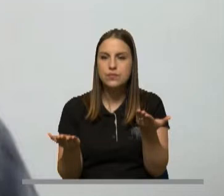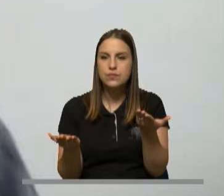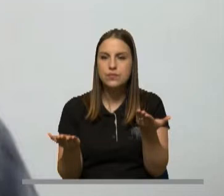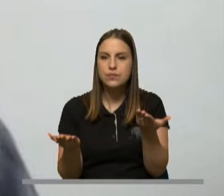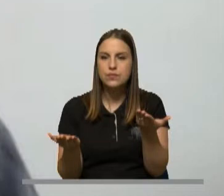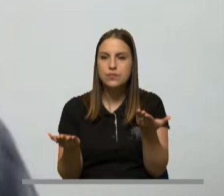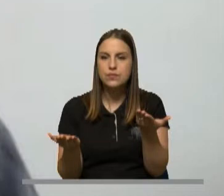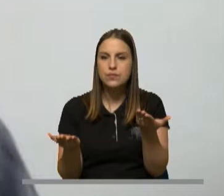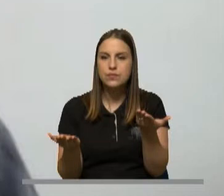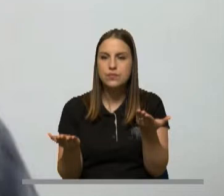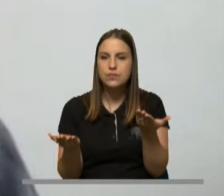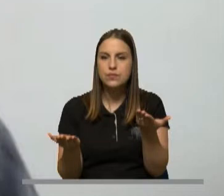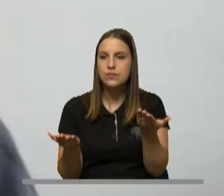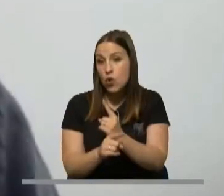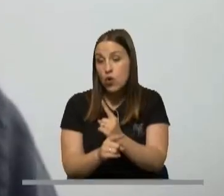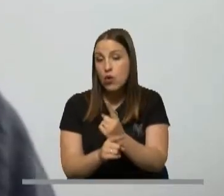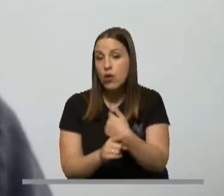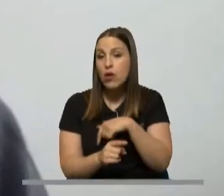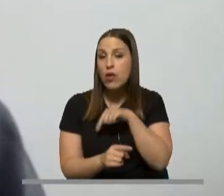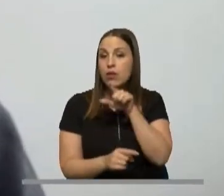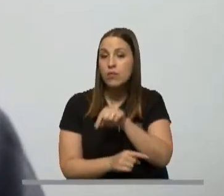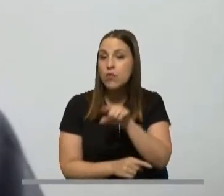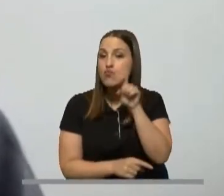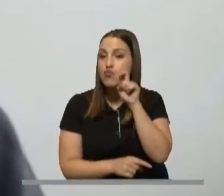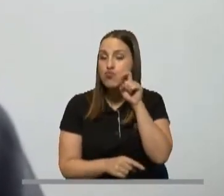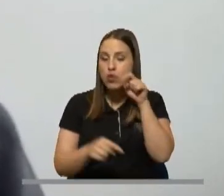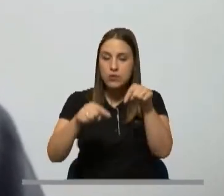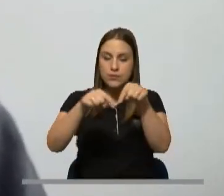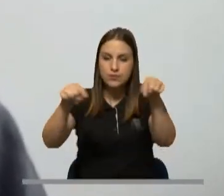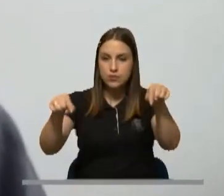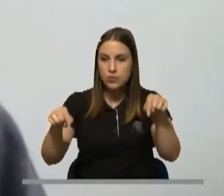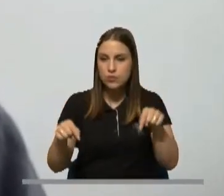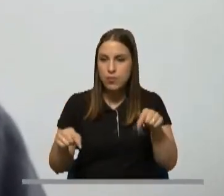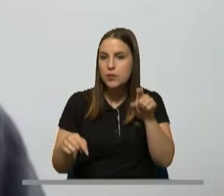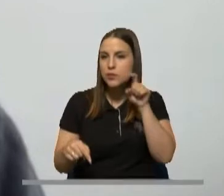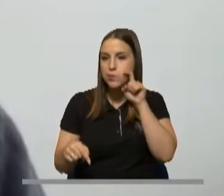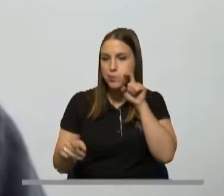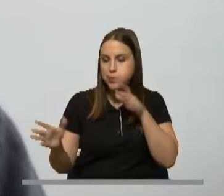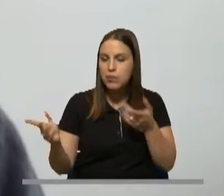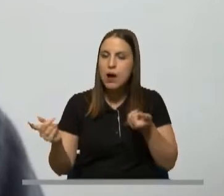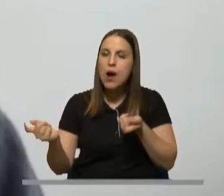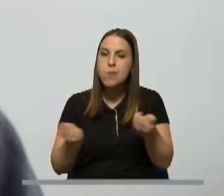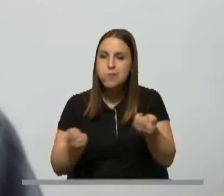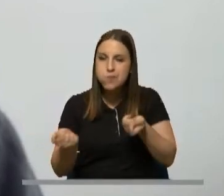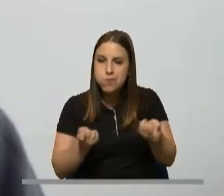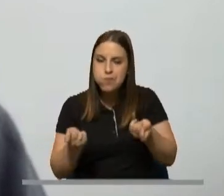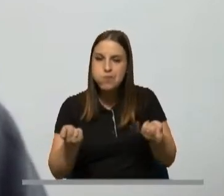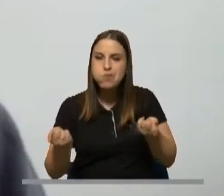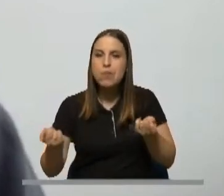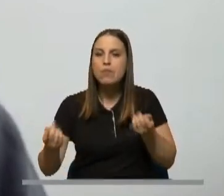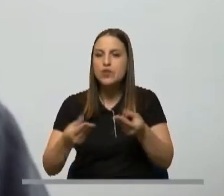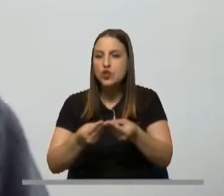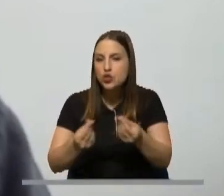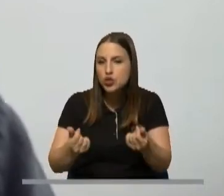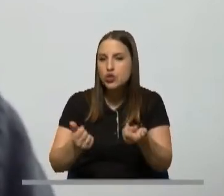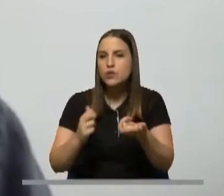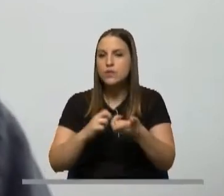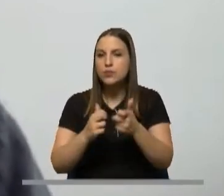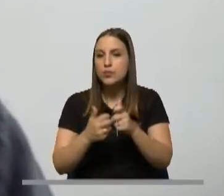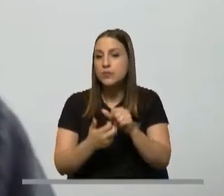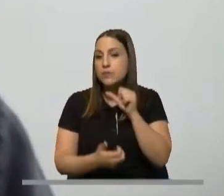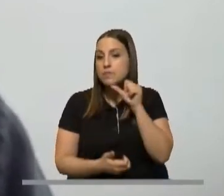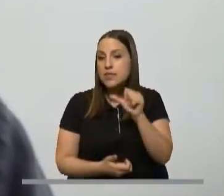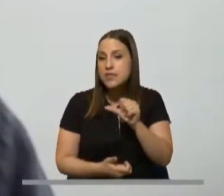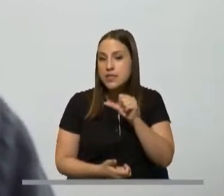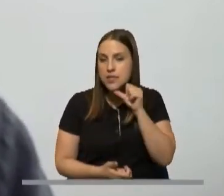extent that we protect a proper space for the management of issues that are not